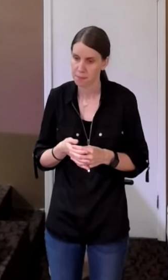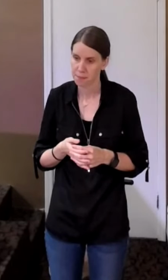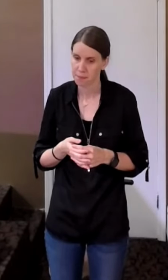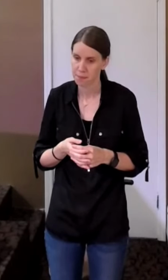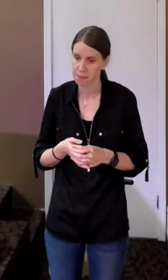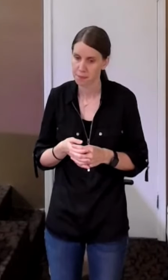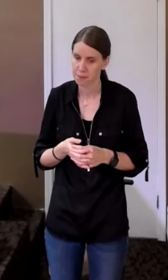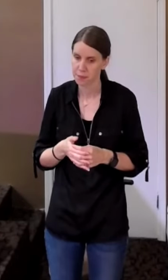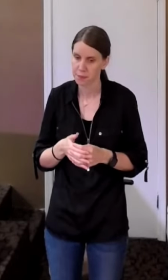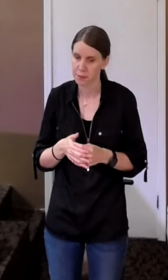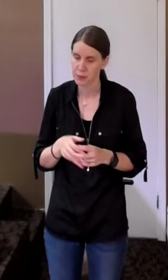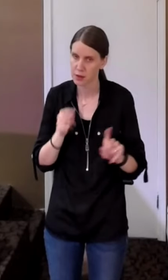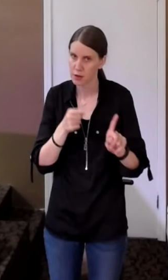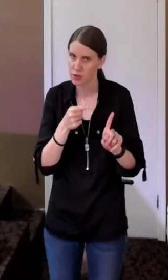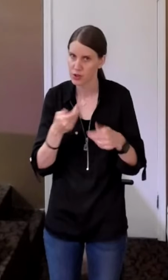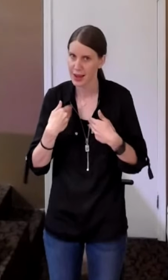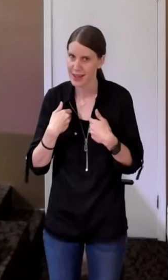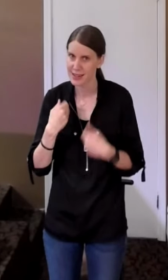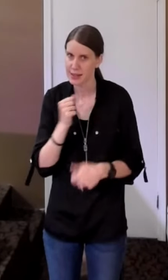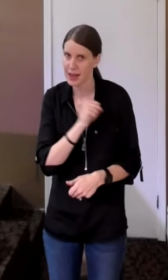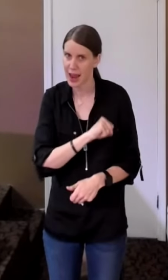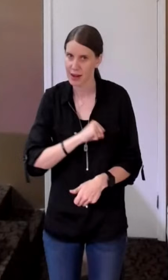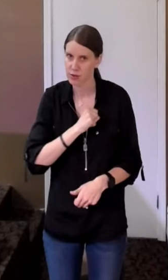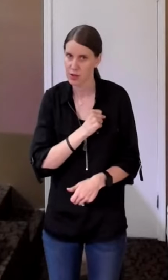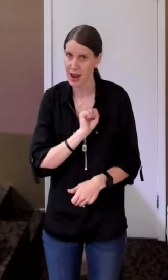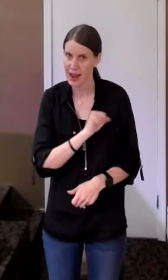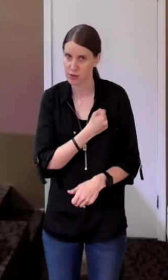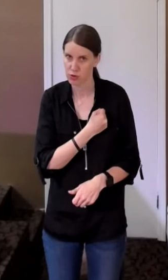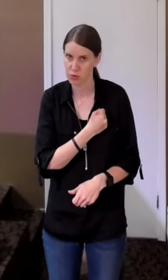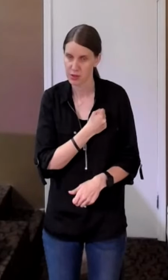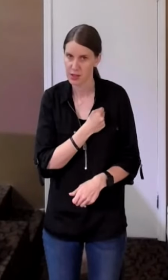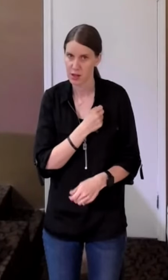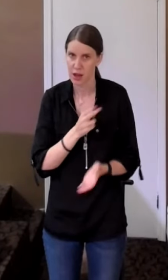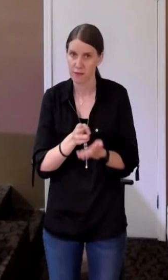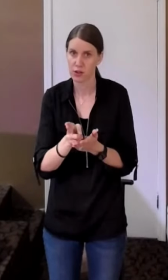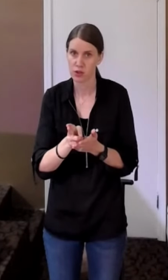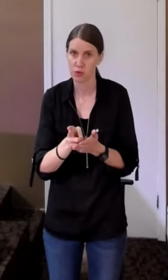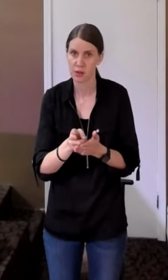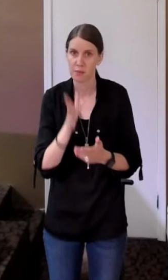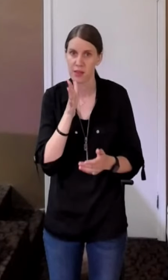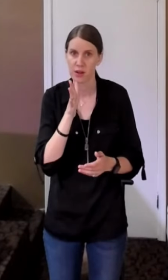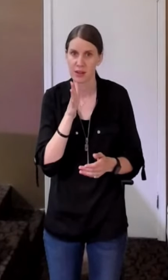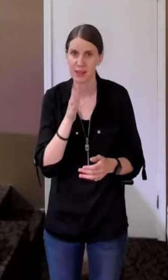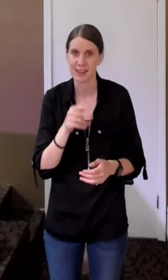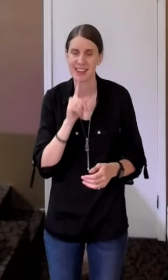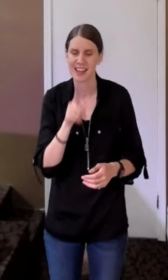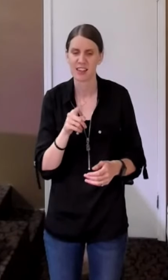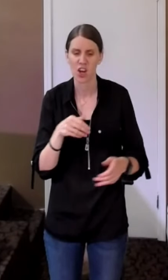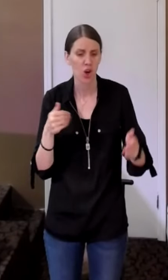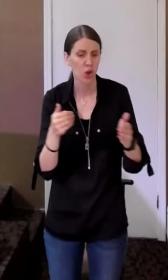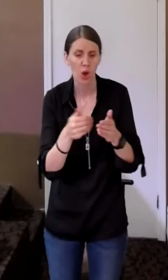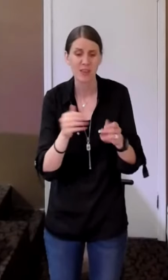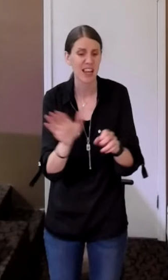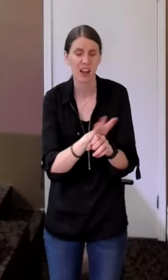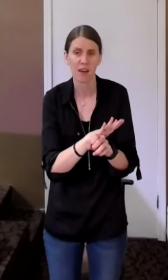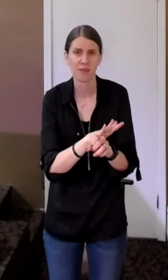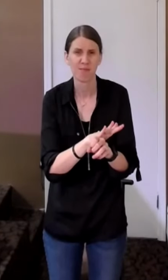she has this attitude, the virtuous mother, that says, you know what, close enough is not good enough. Not for my family.